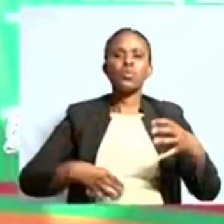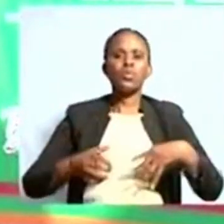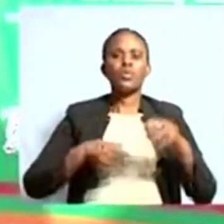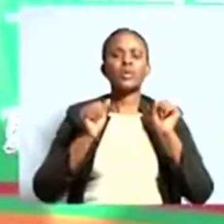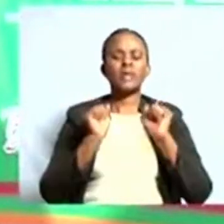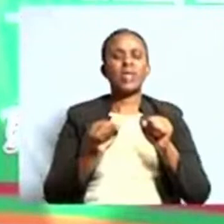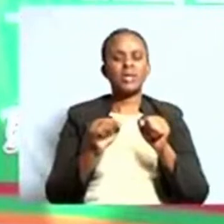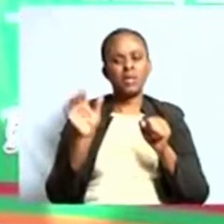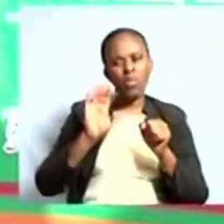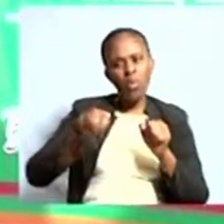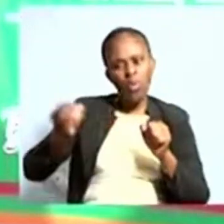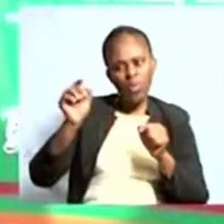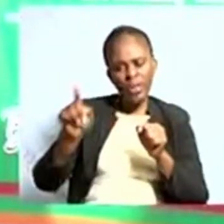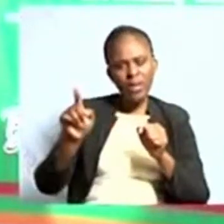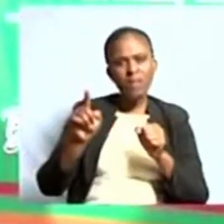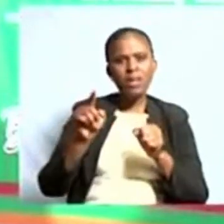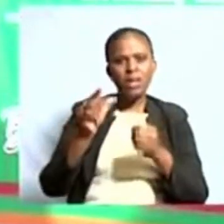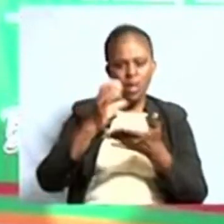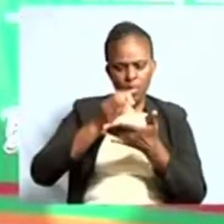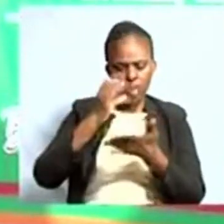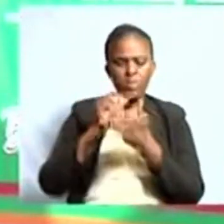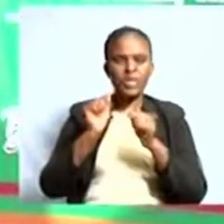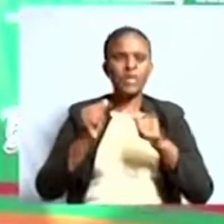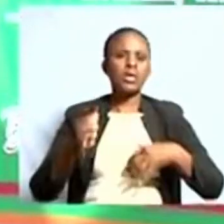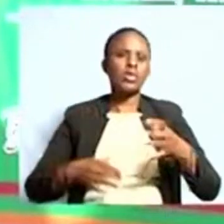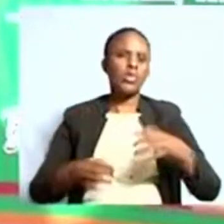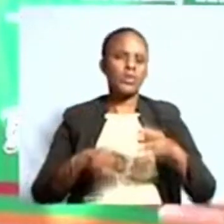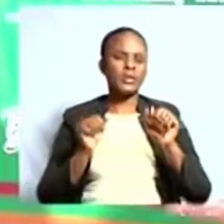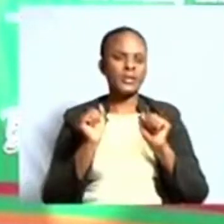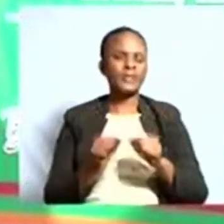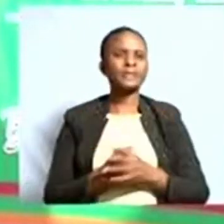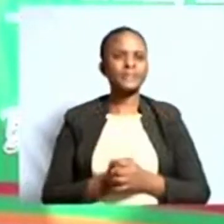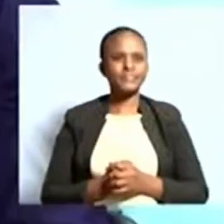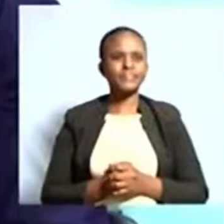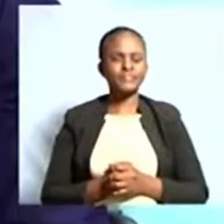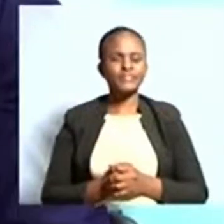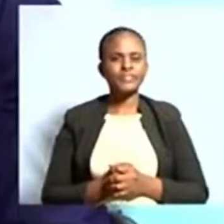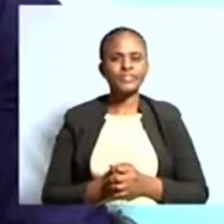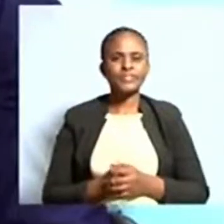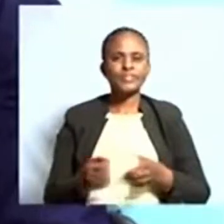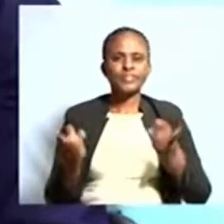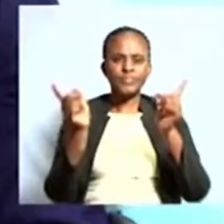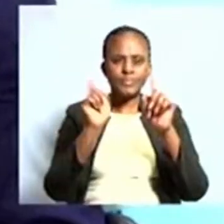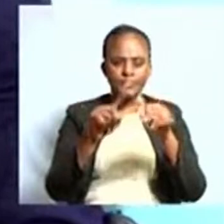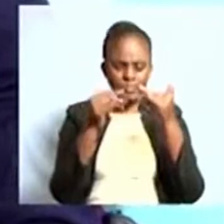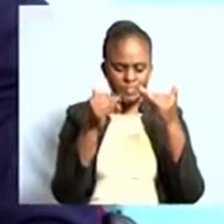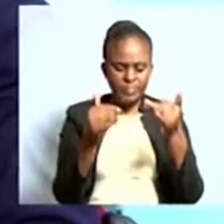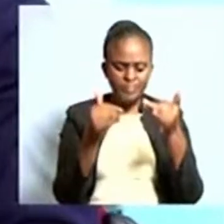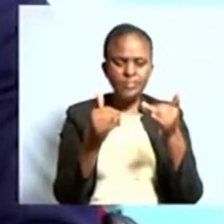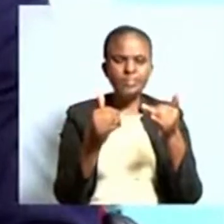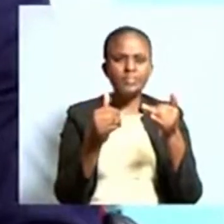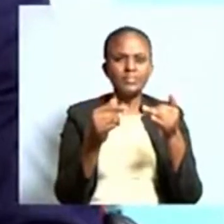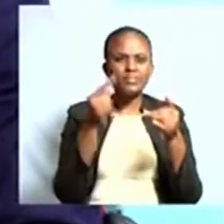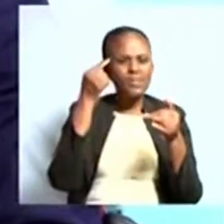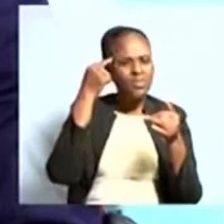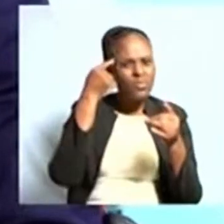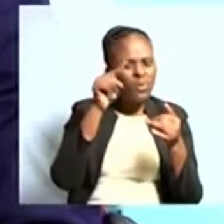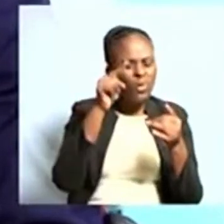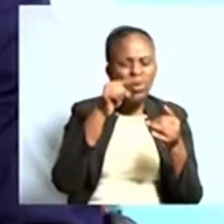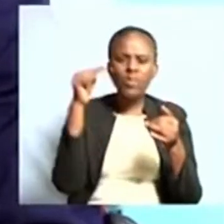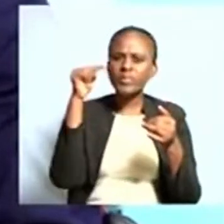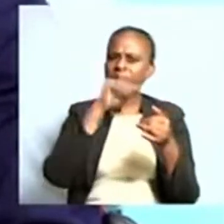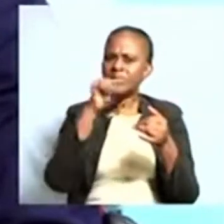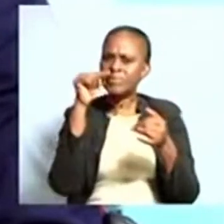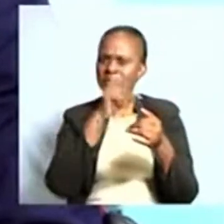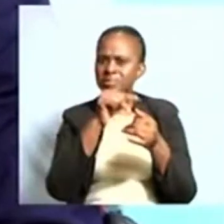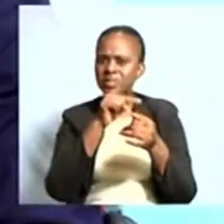of the trademark or the owners of the bottle. Yeah. Where then does the play for counterfeit comes in, and what